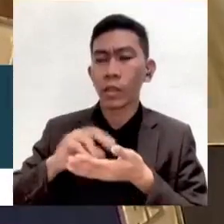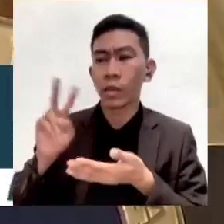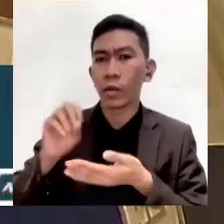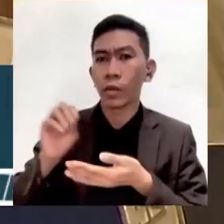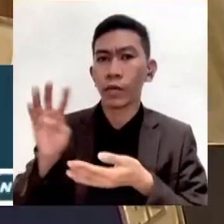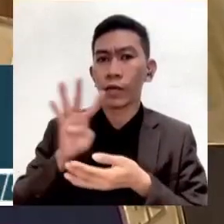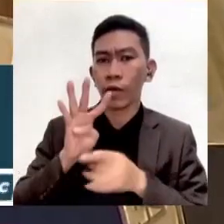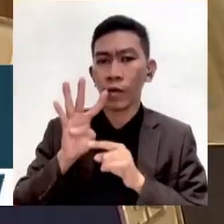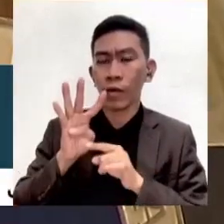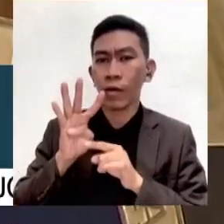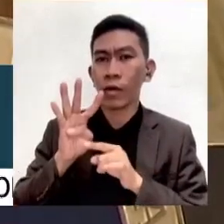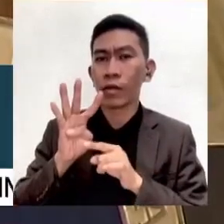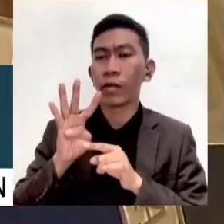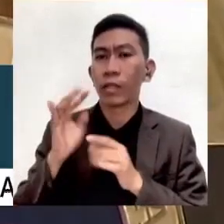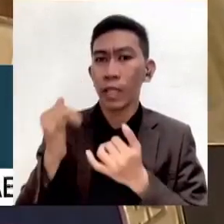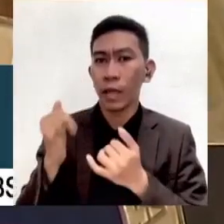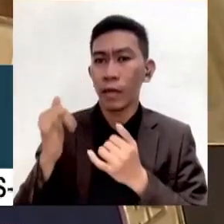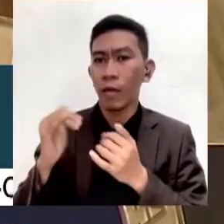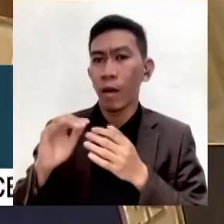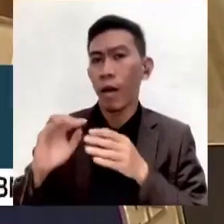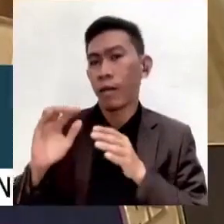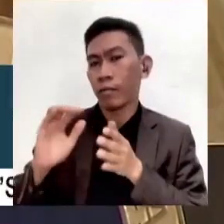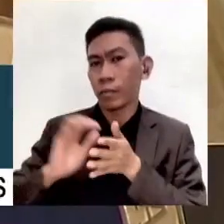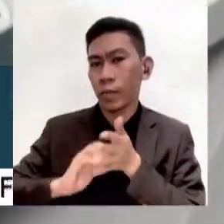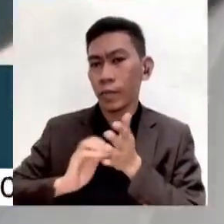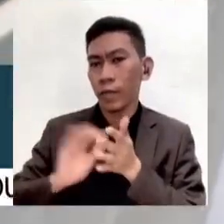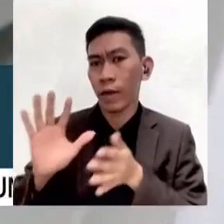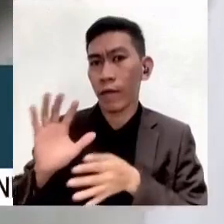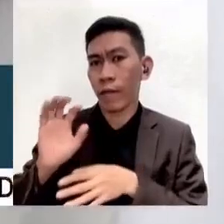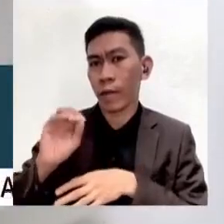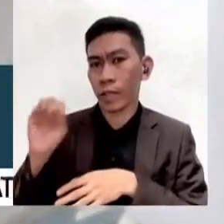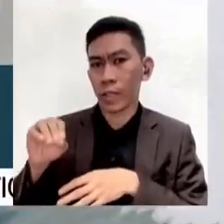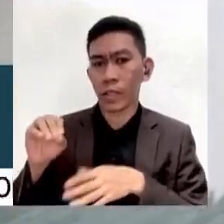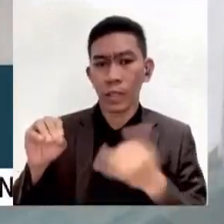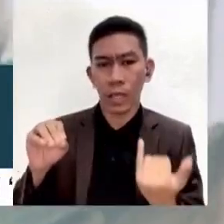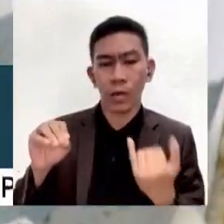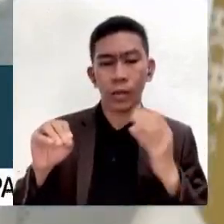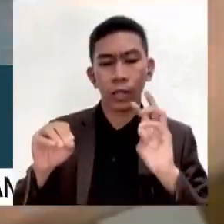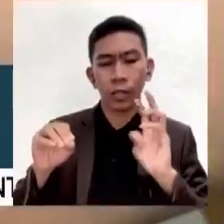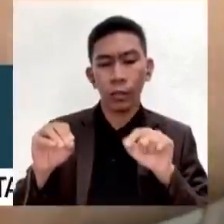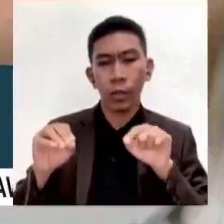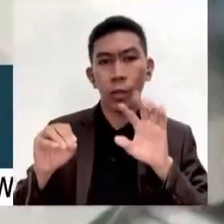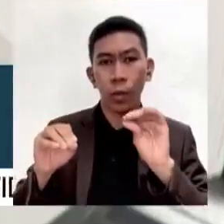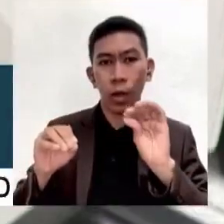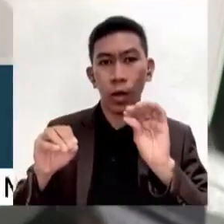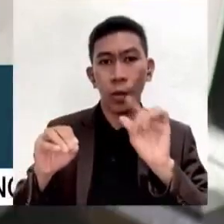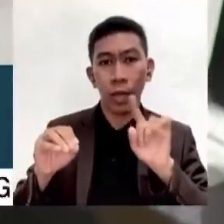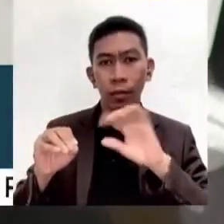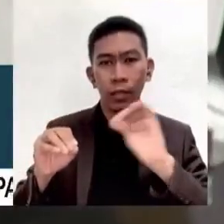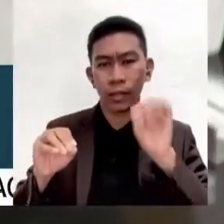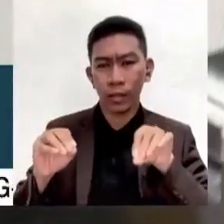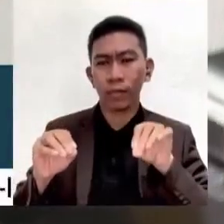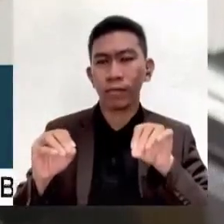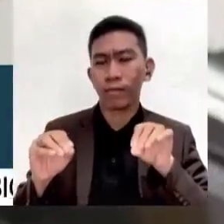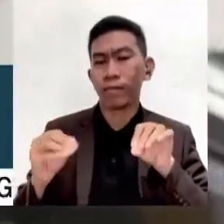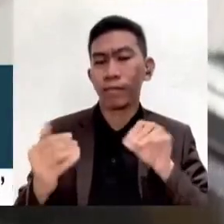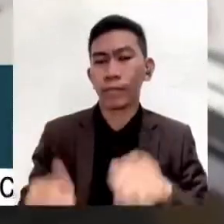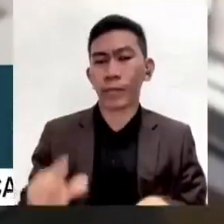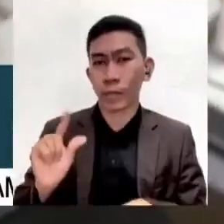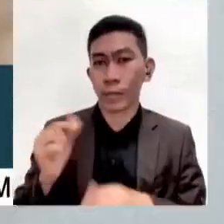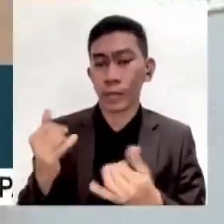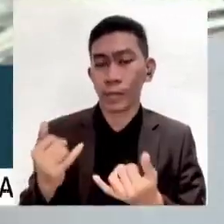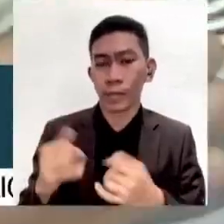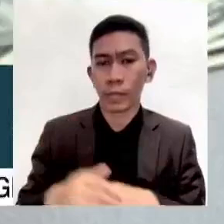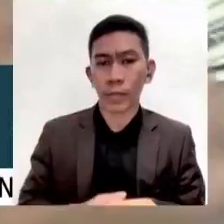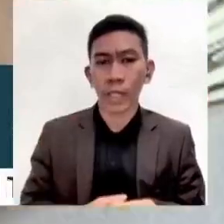to 5% from this year's 6.1%. The Marcos Jr. administration hopes to further pull down this number to